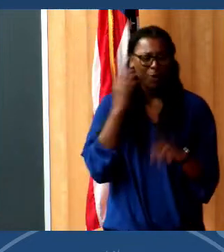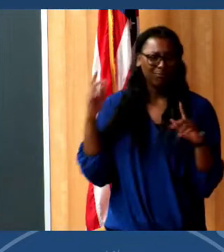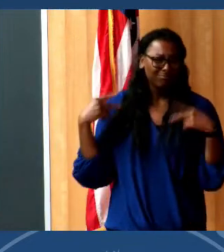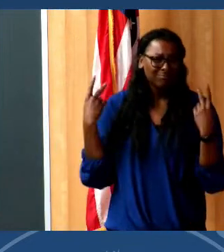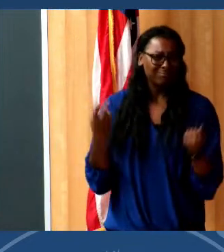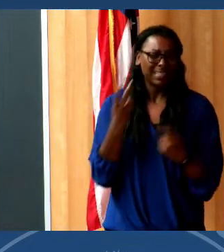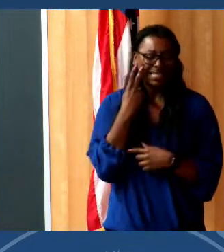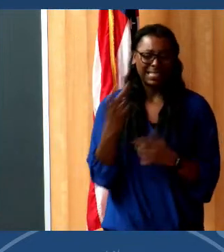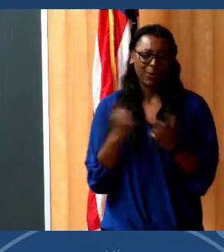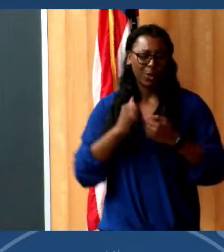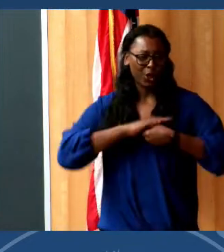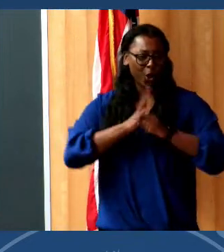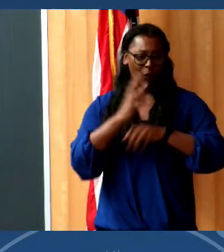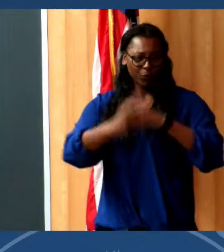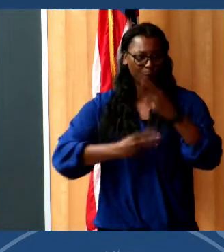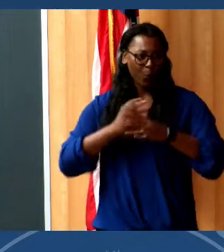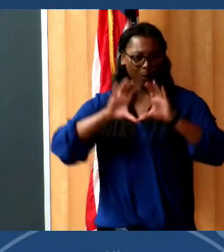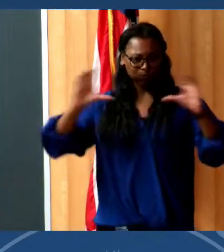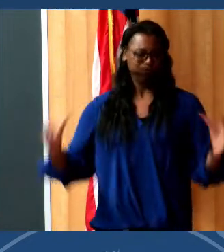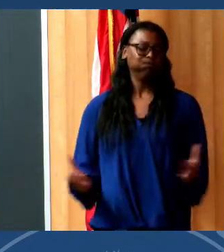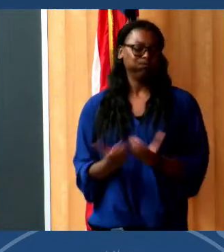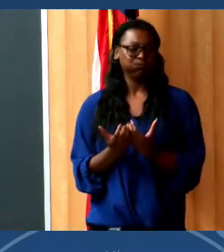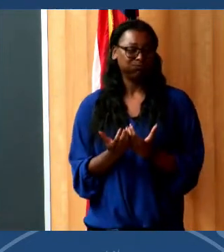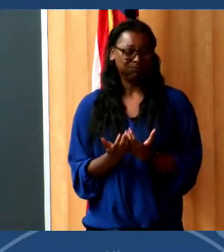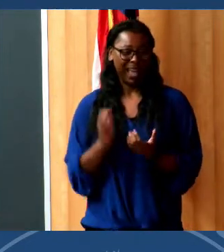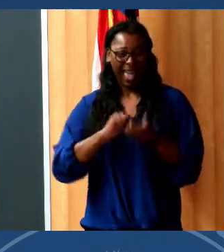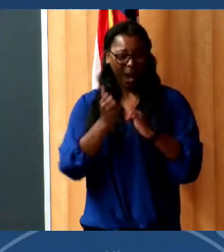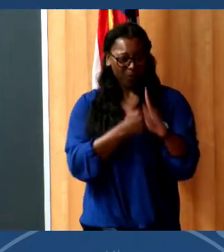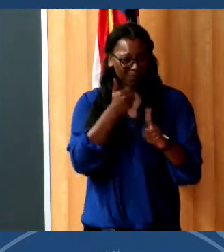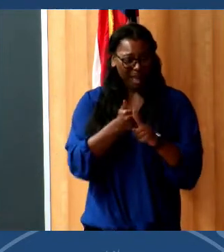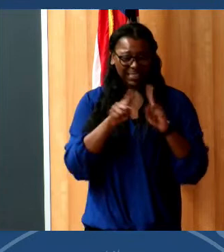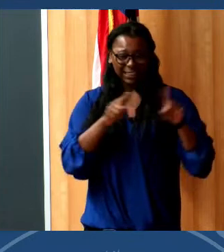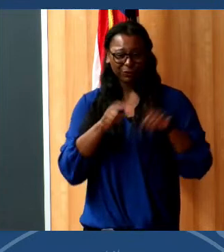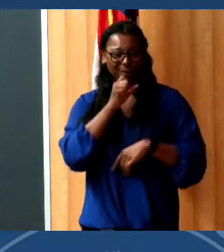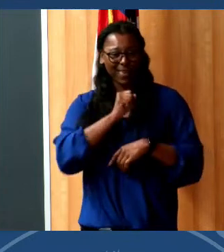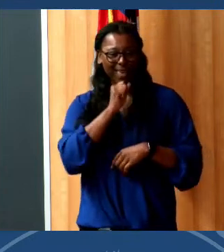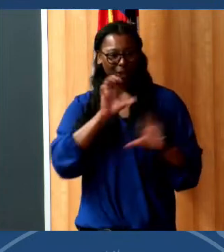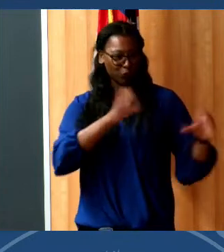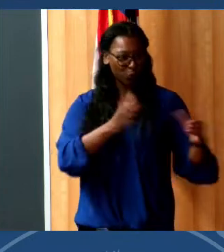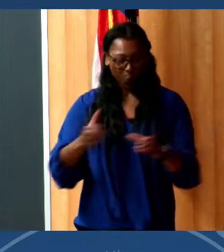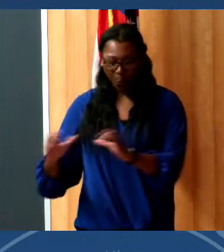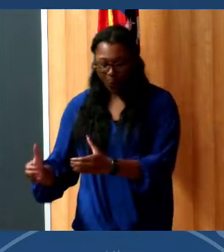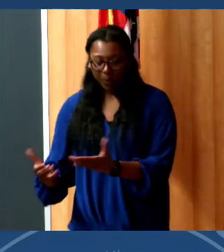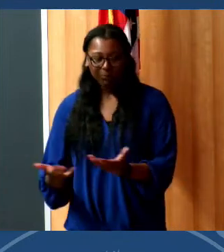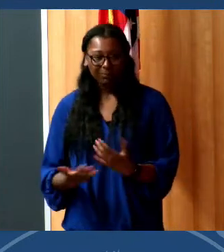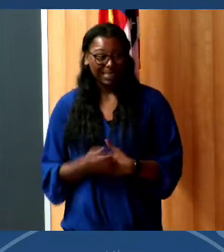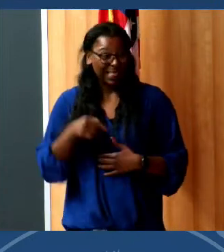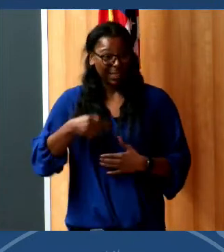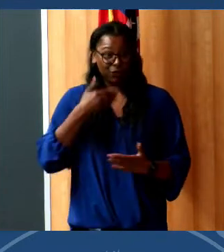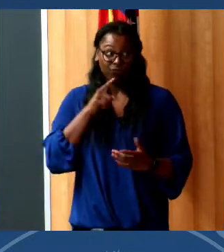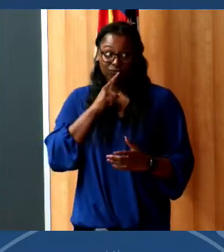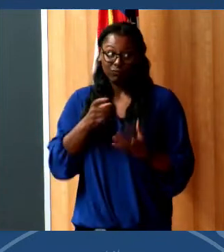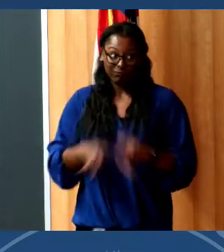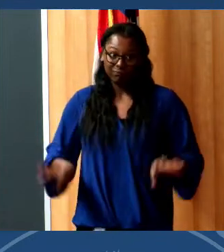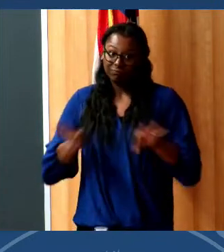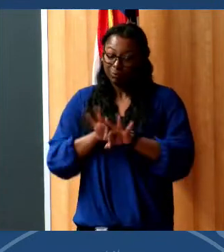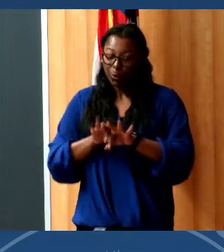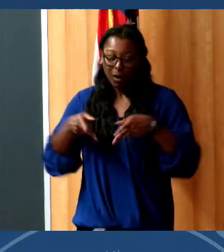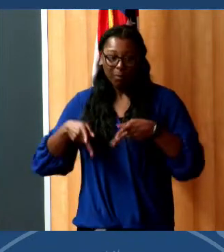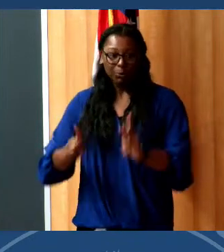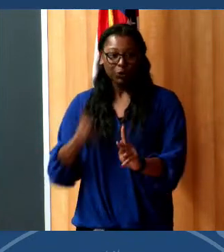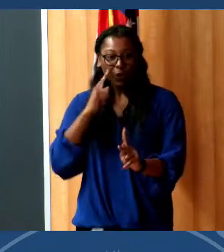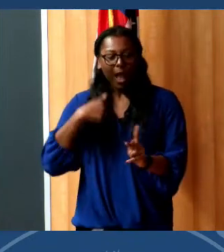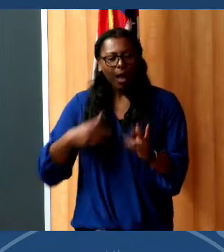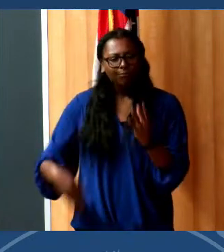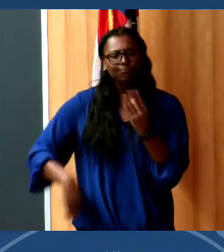pandemic some learning loss across all age groups. And this was a really important opportunity to get some extra